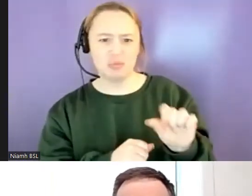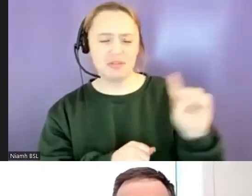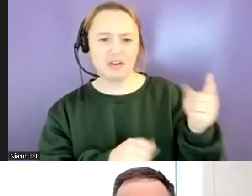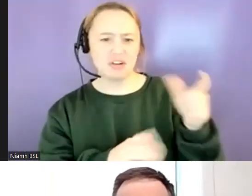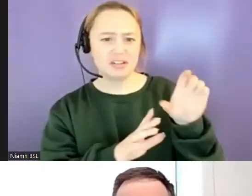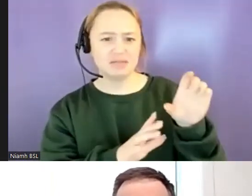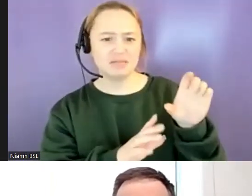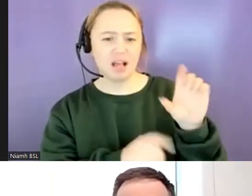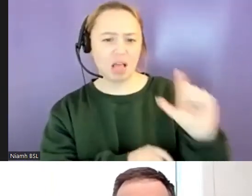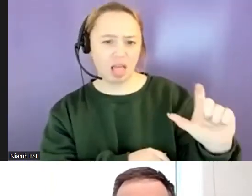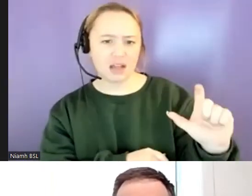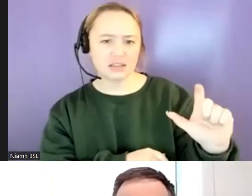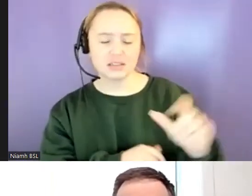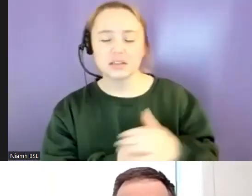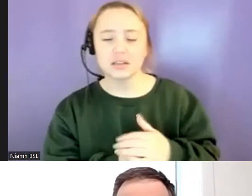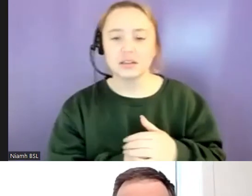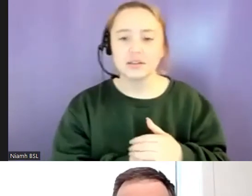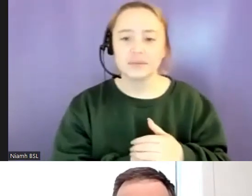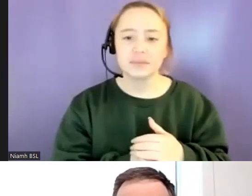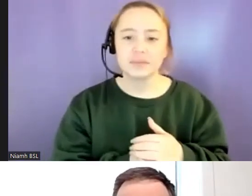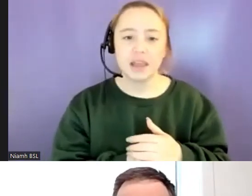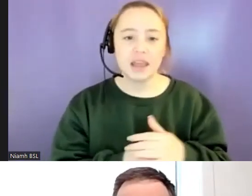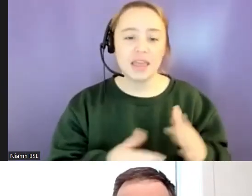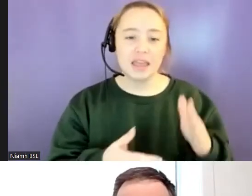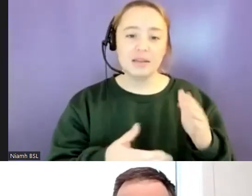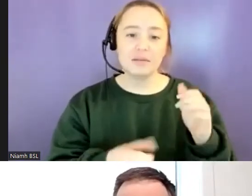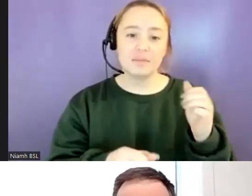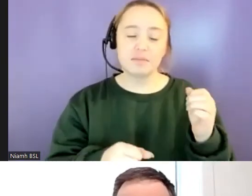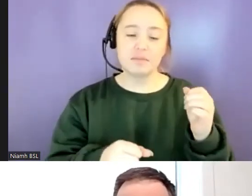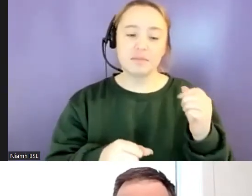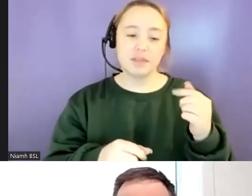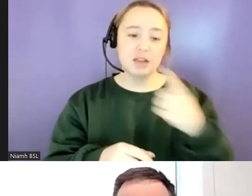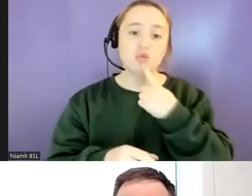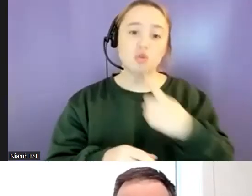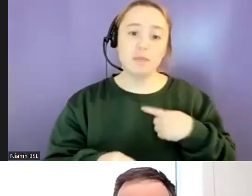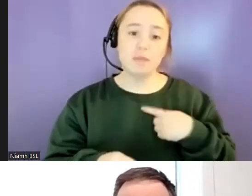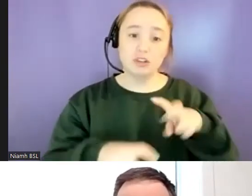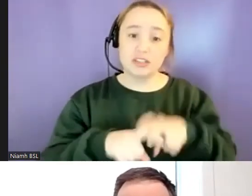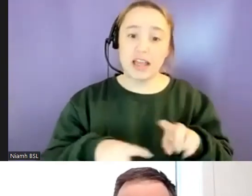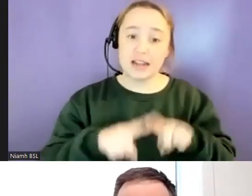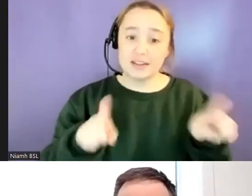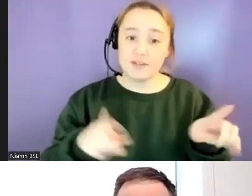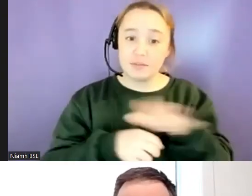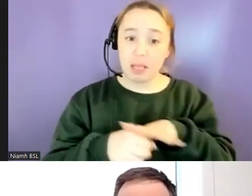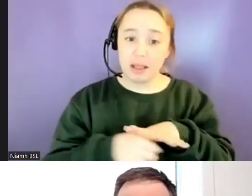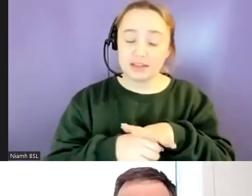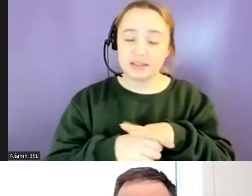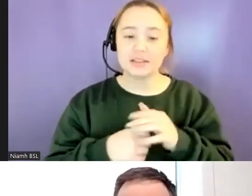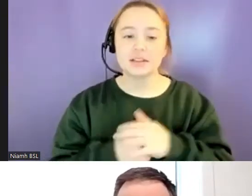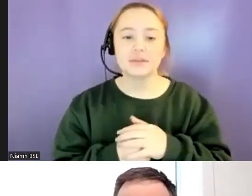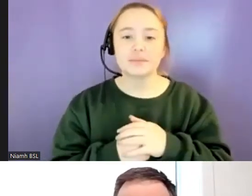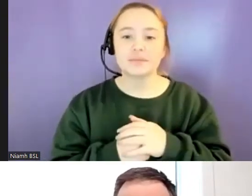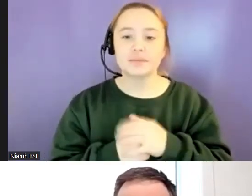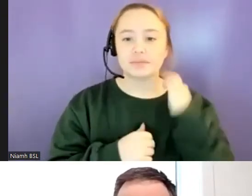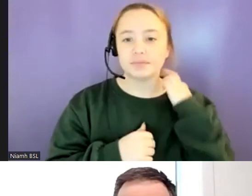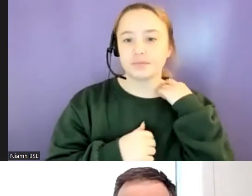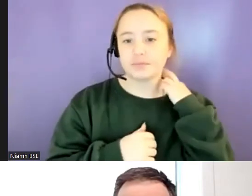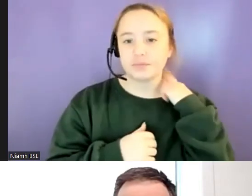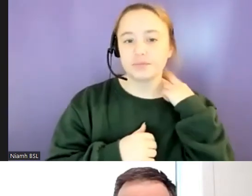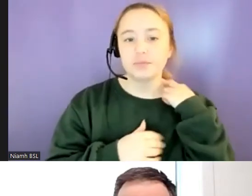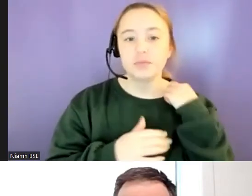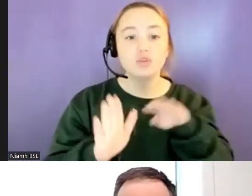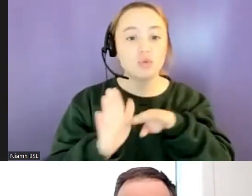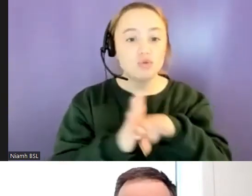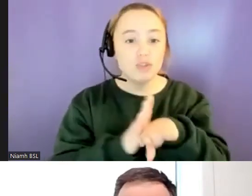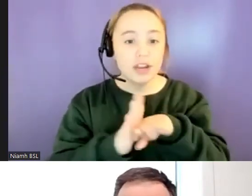carriage. So I suppose our question is more about the training and how that covers things like disability